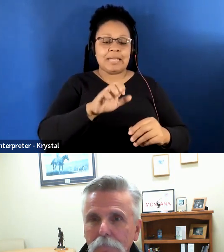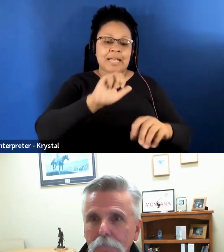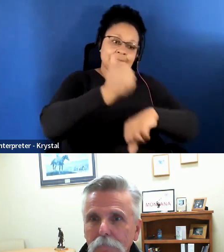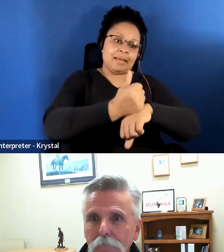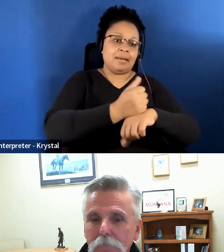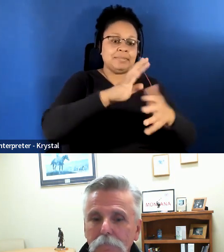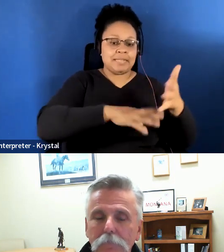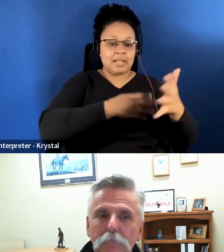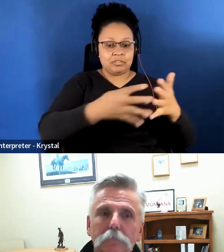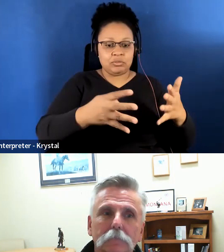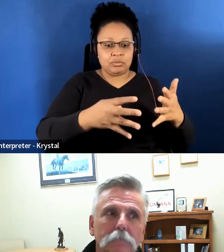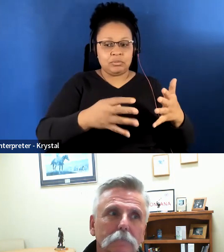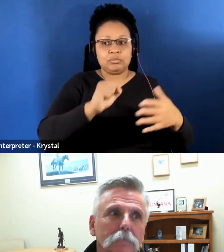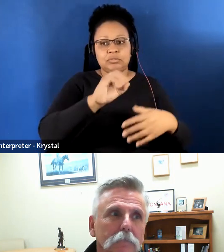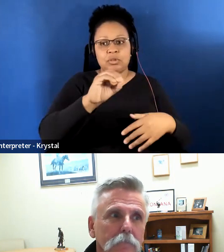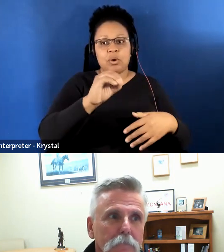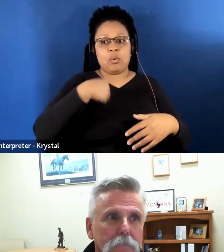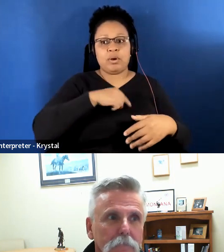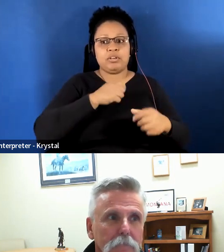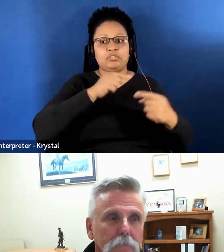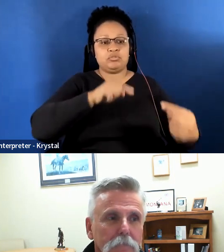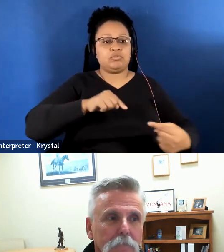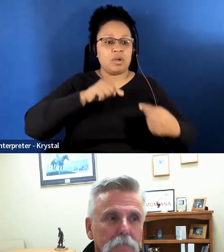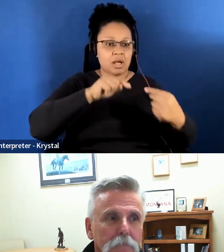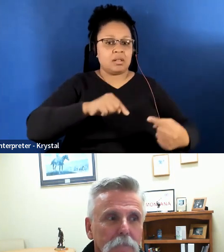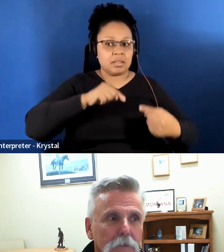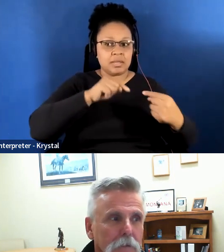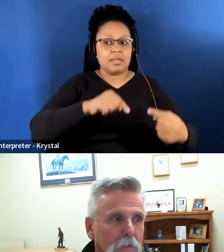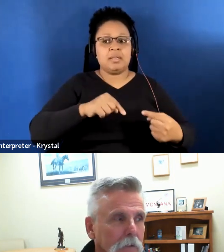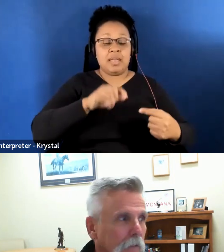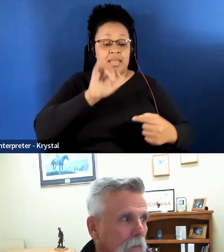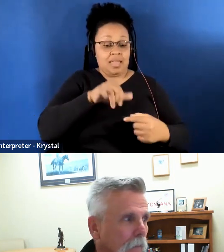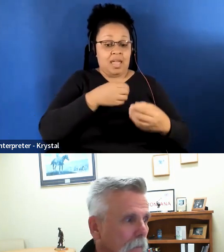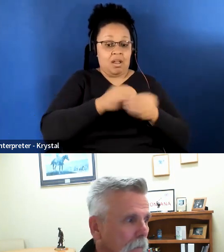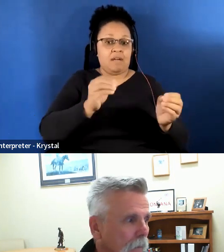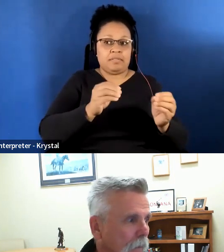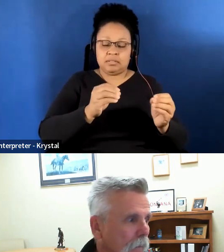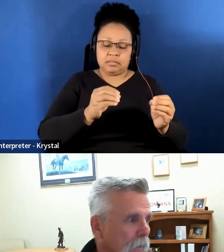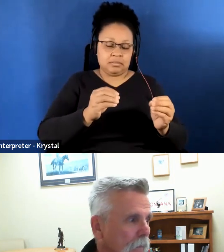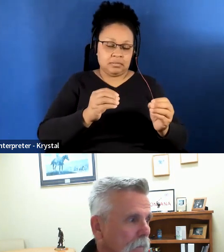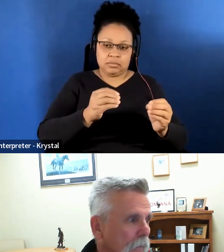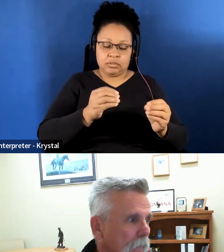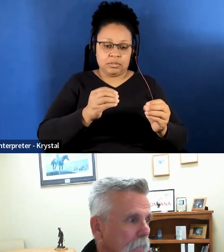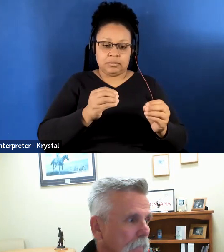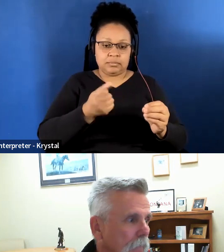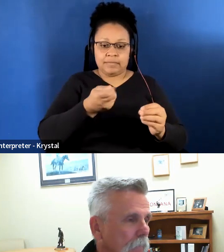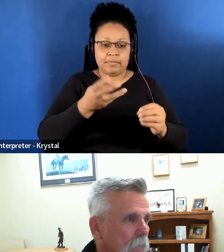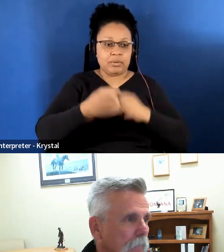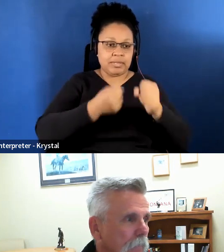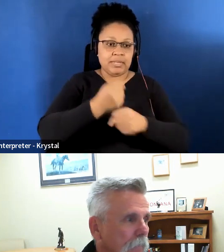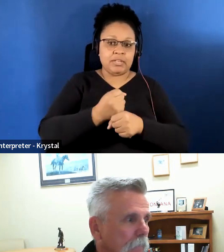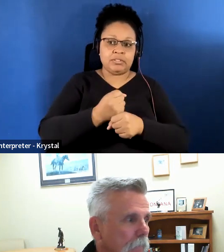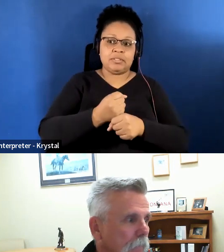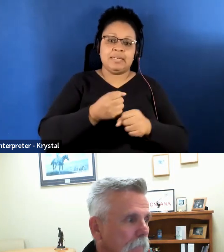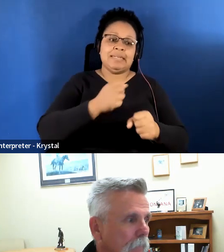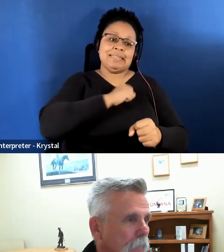be. So we're really struggling with that. And in that office, we have been for a couple of years now. So we've had staff